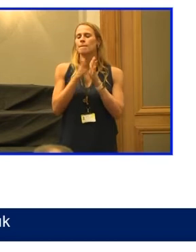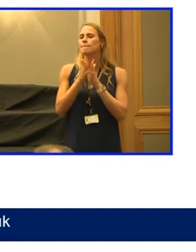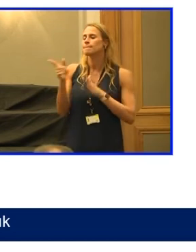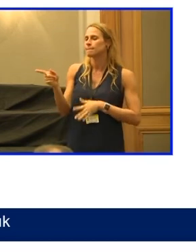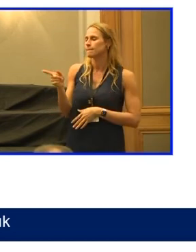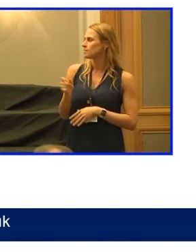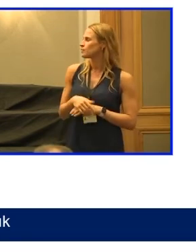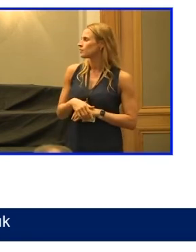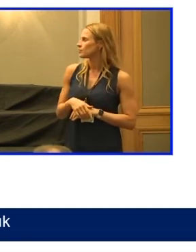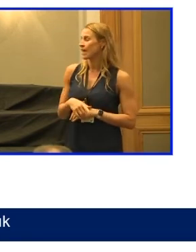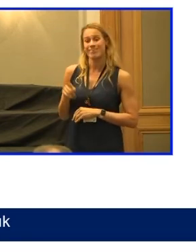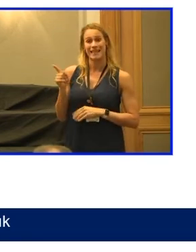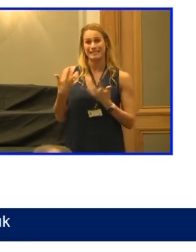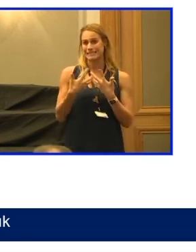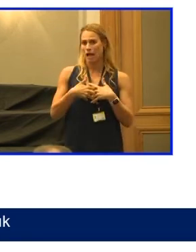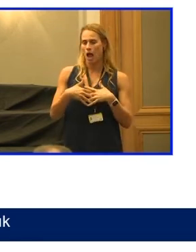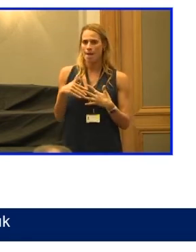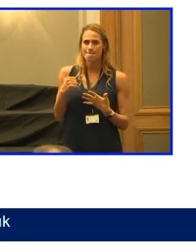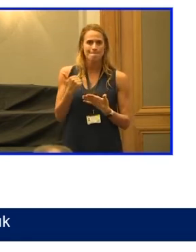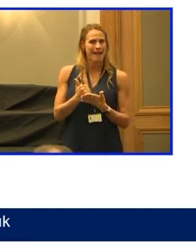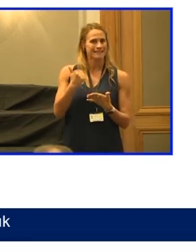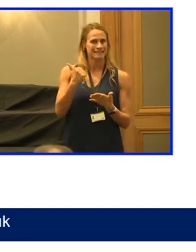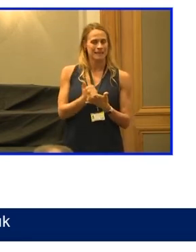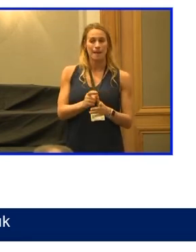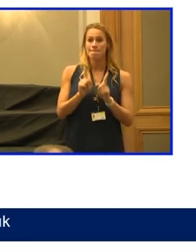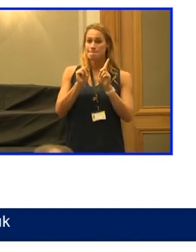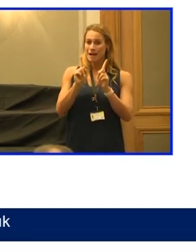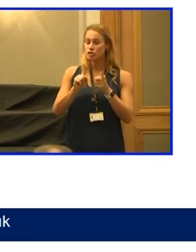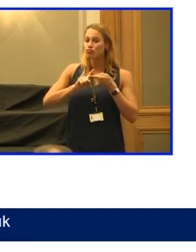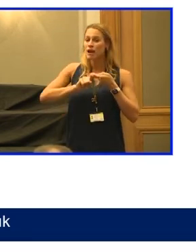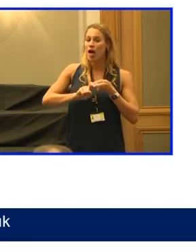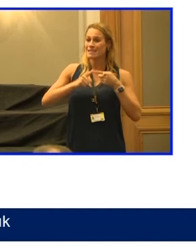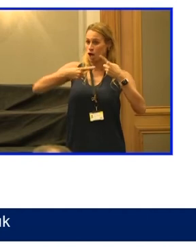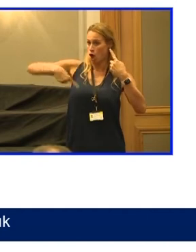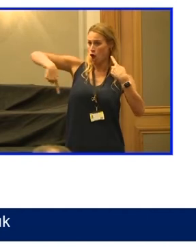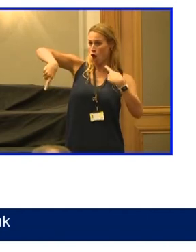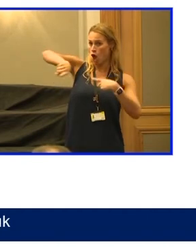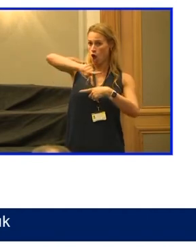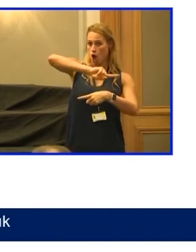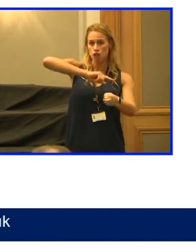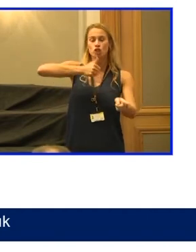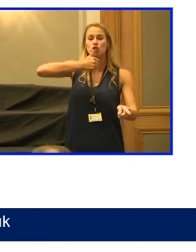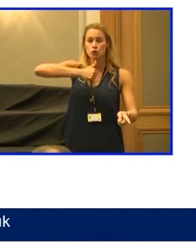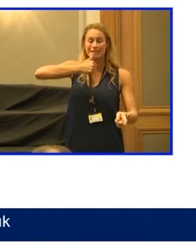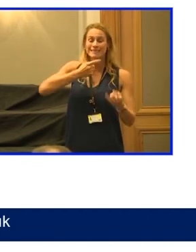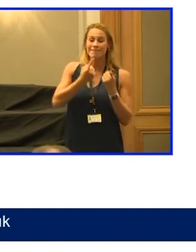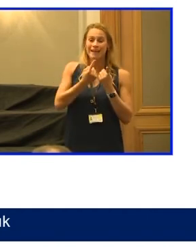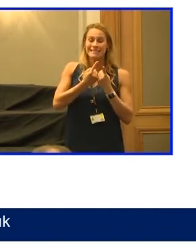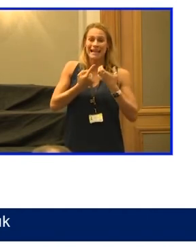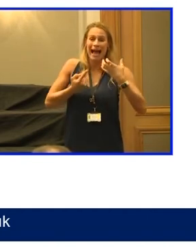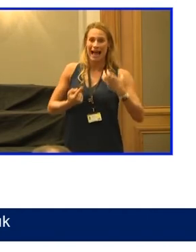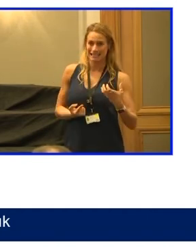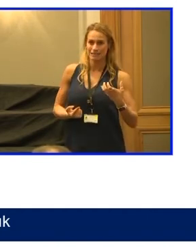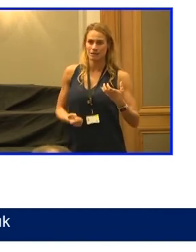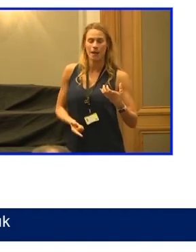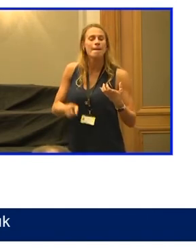say that this tech is amazing, but still relies on us as blind and partially sighted people using our device in our hands. Now, how many of us want to